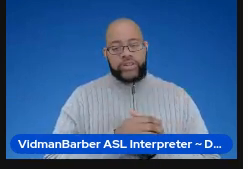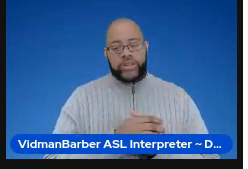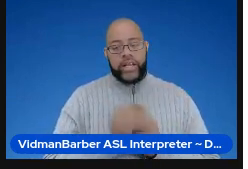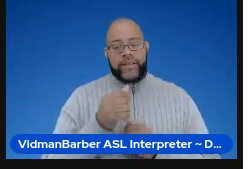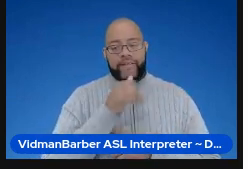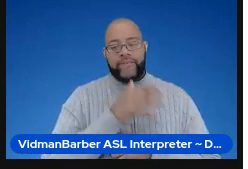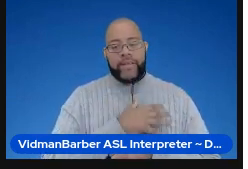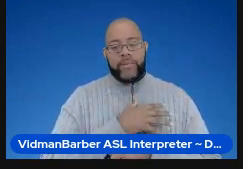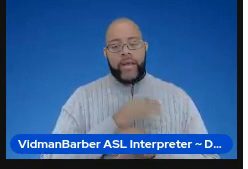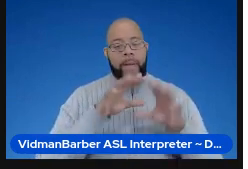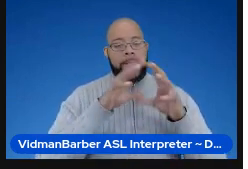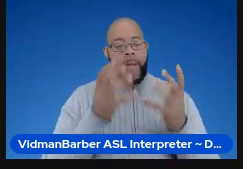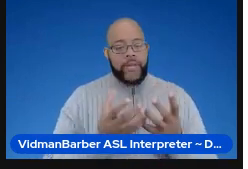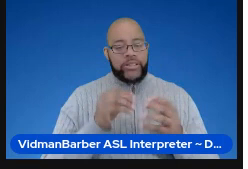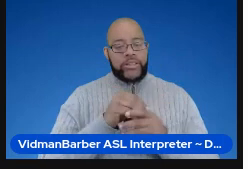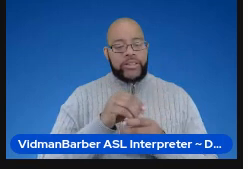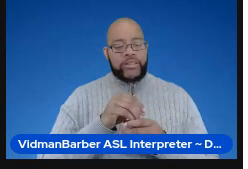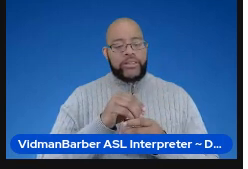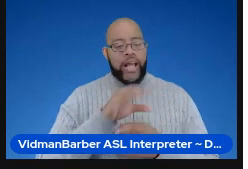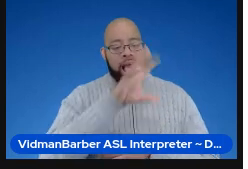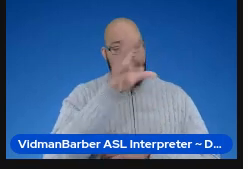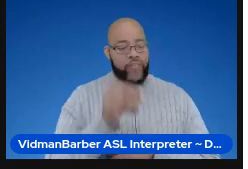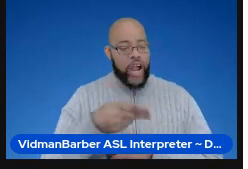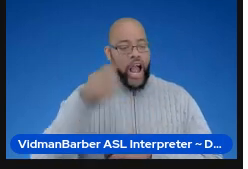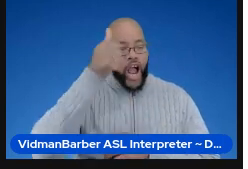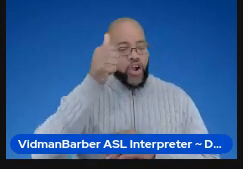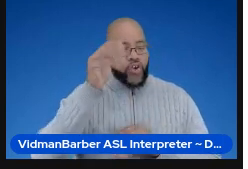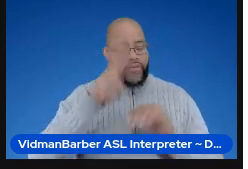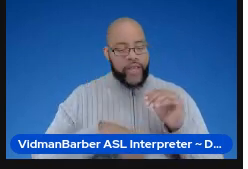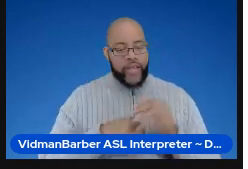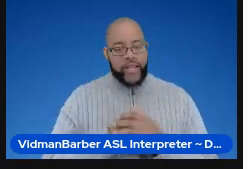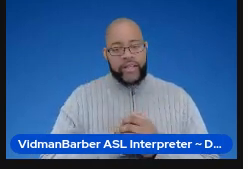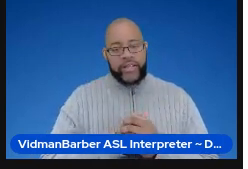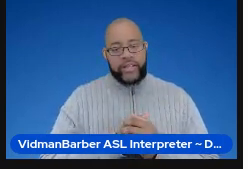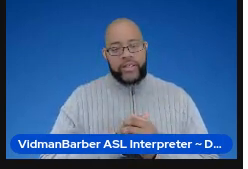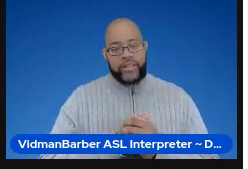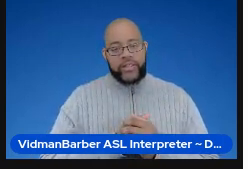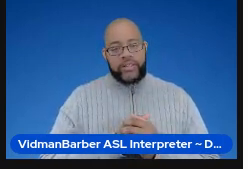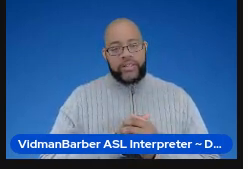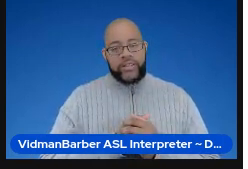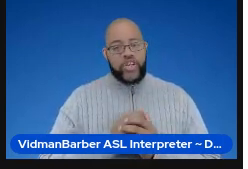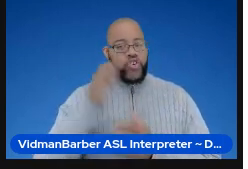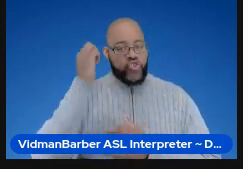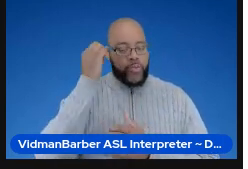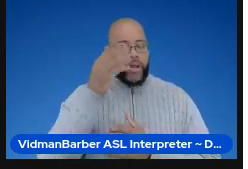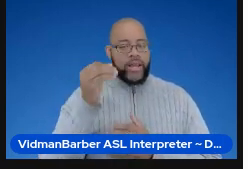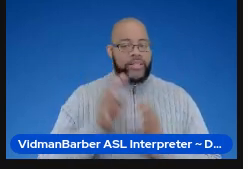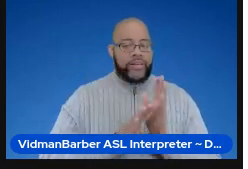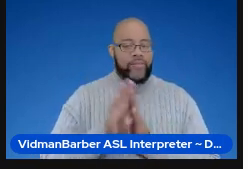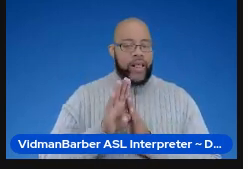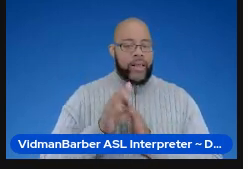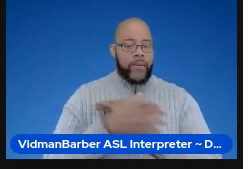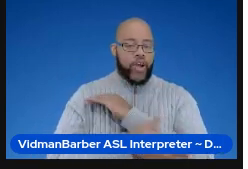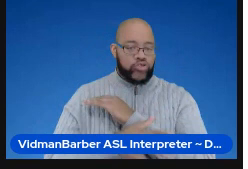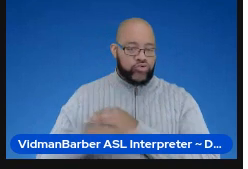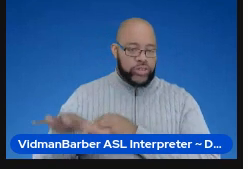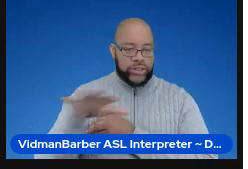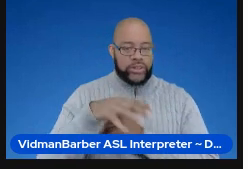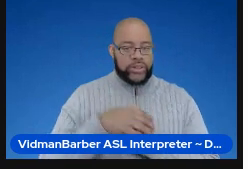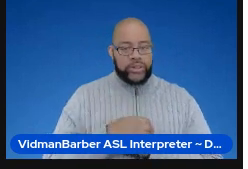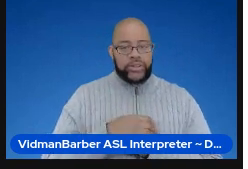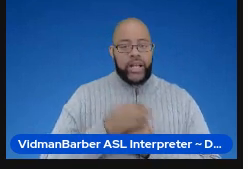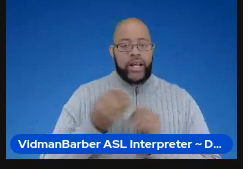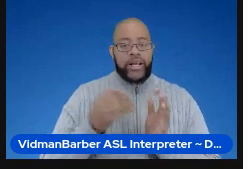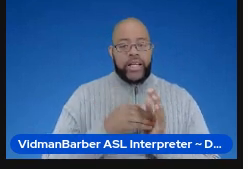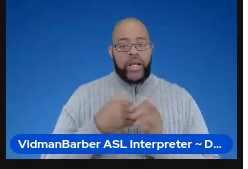female population in Africa was higher than the European and developed countries. And again,